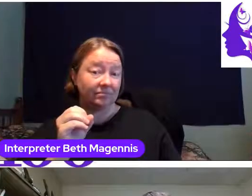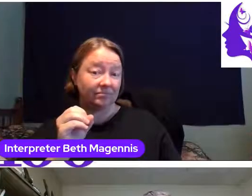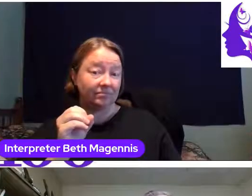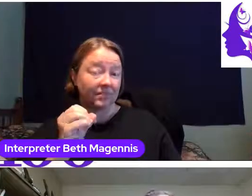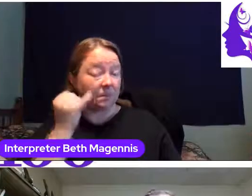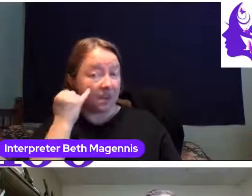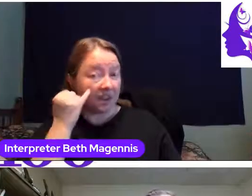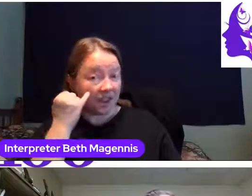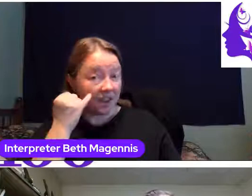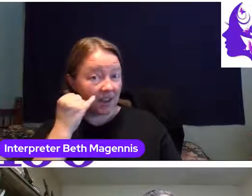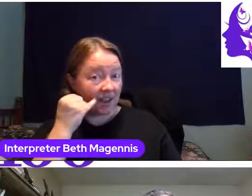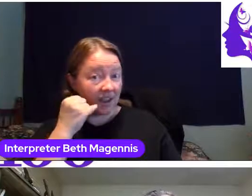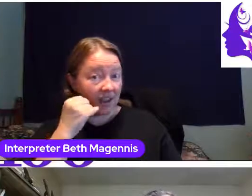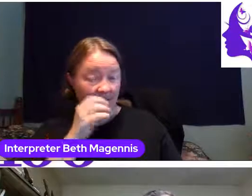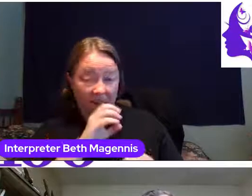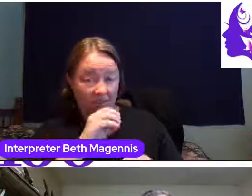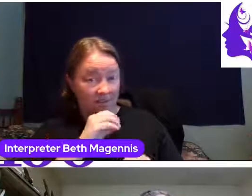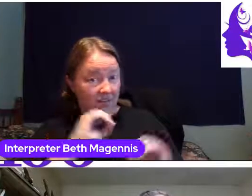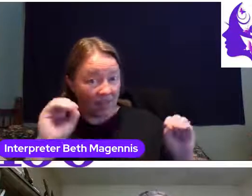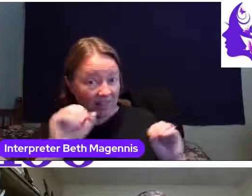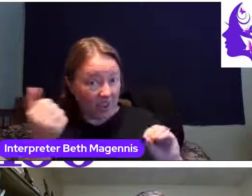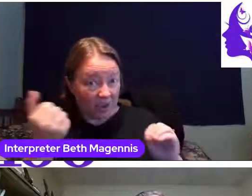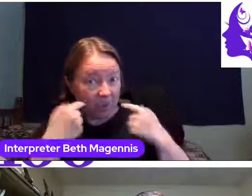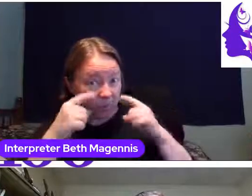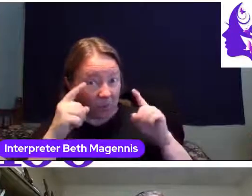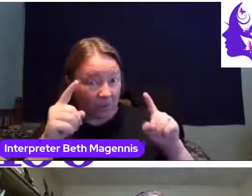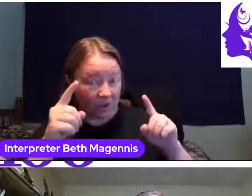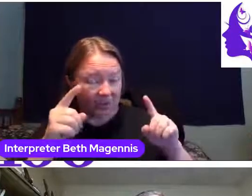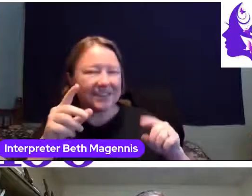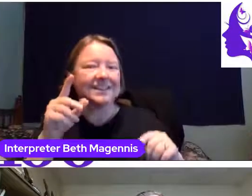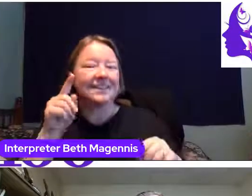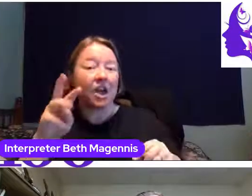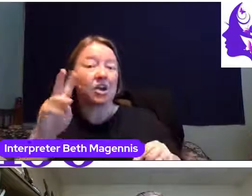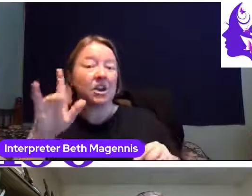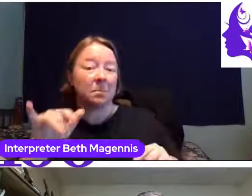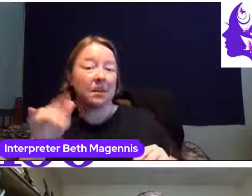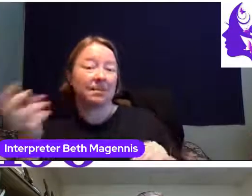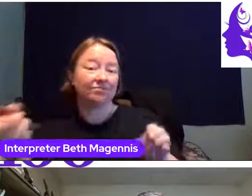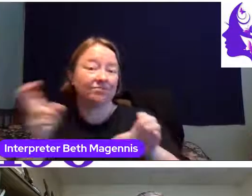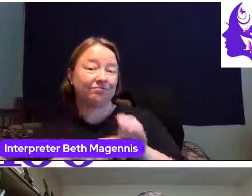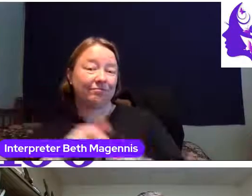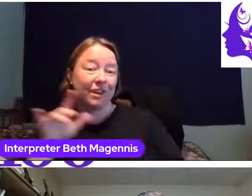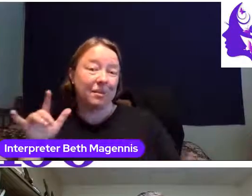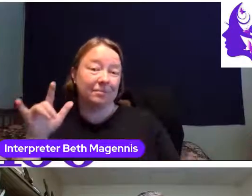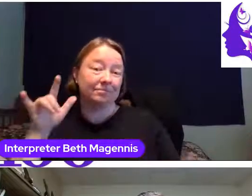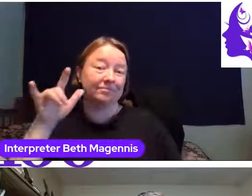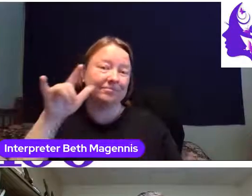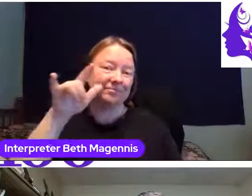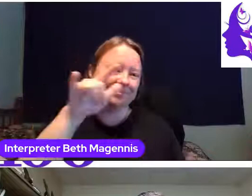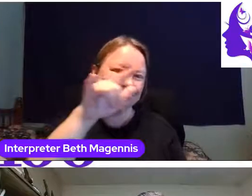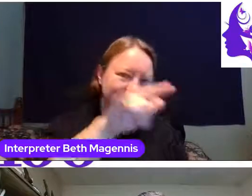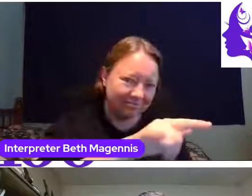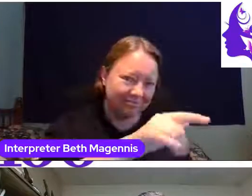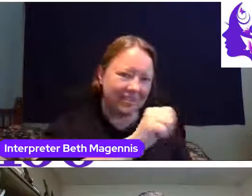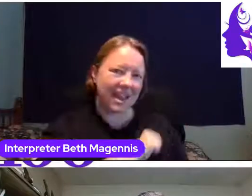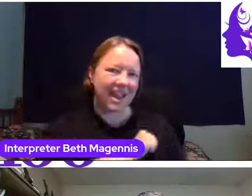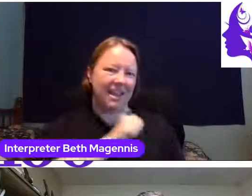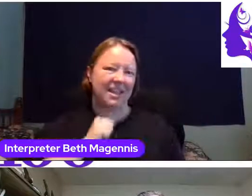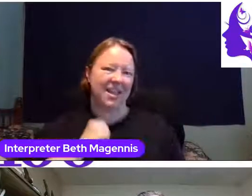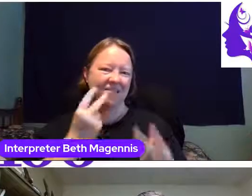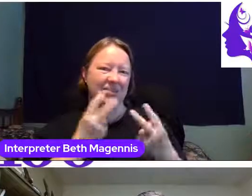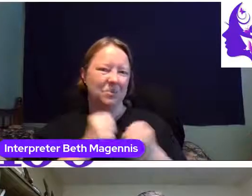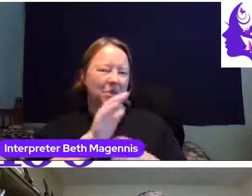But if all else fails, we're putting Dr. Kimberly on an airplane, and she'll head down to Atlanta for a visit with her